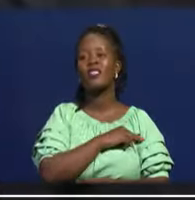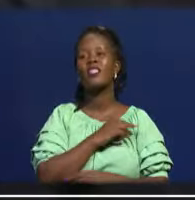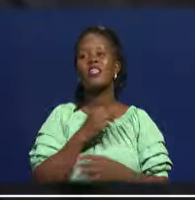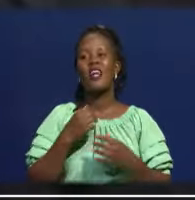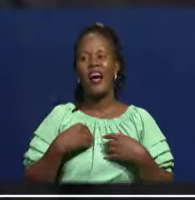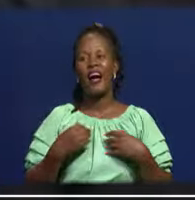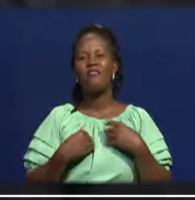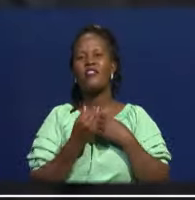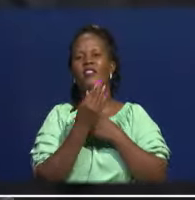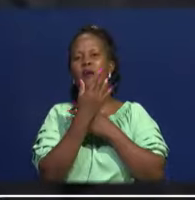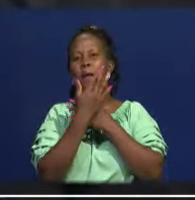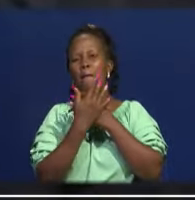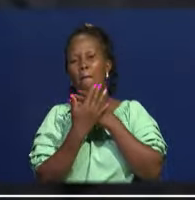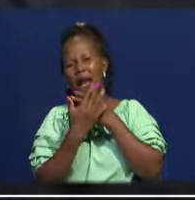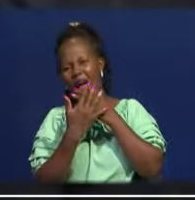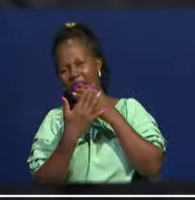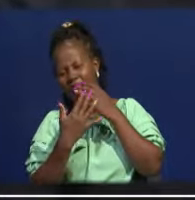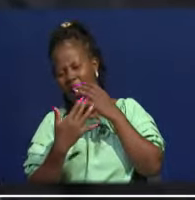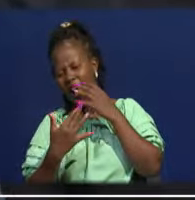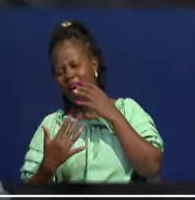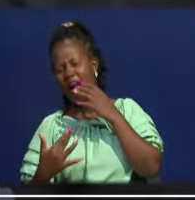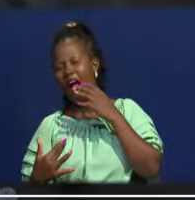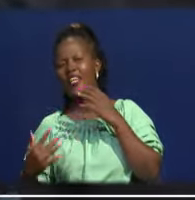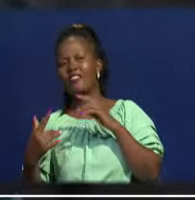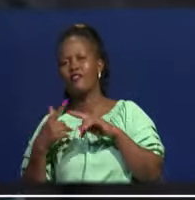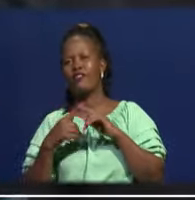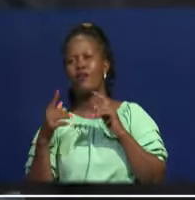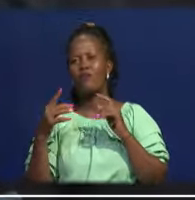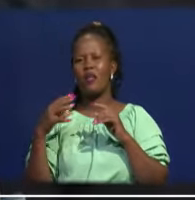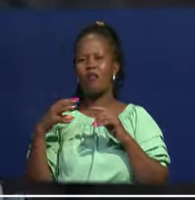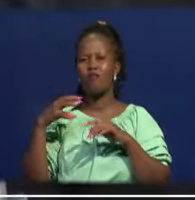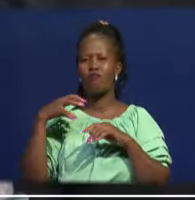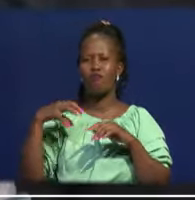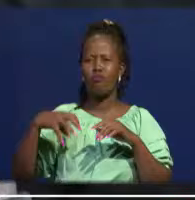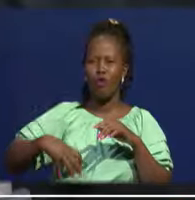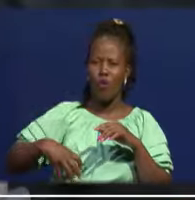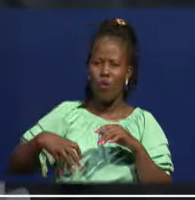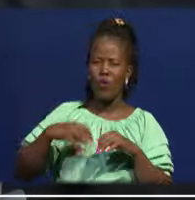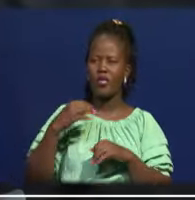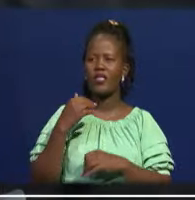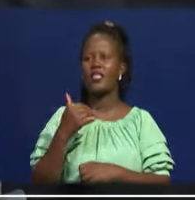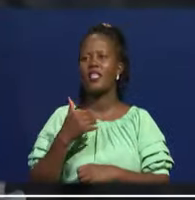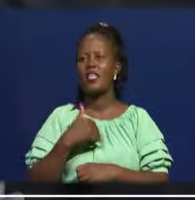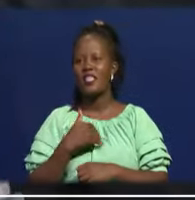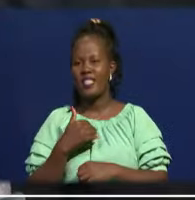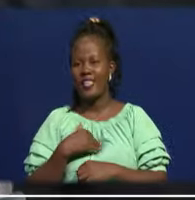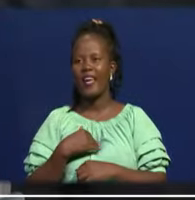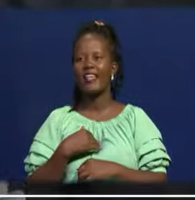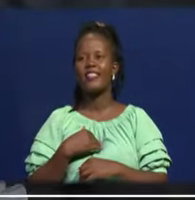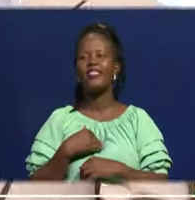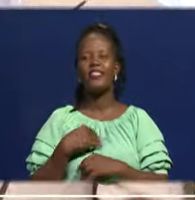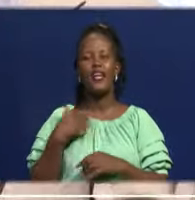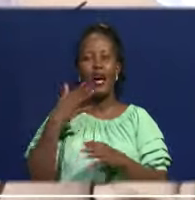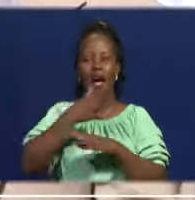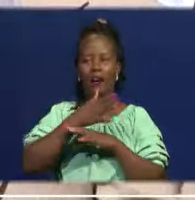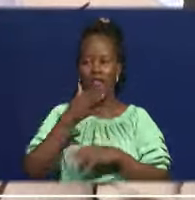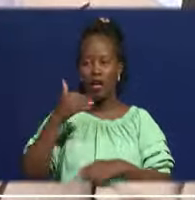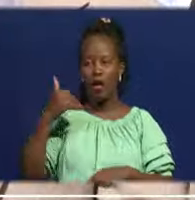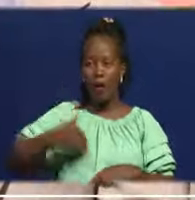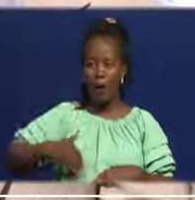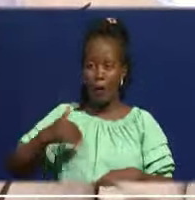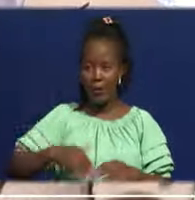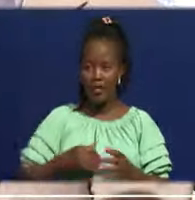blood oozing from the wound that he undergone a previous operation. Senator